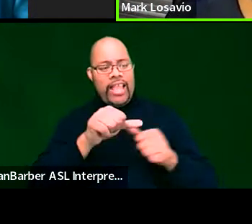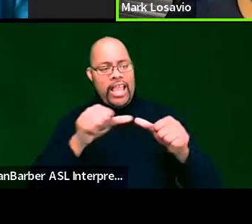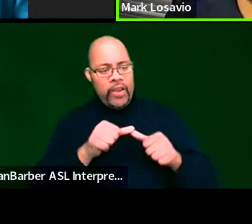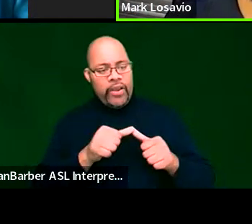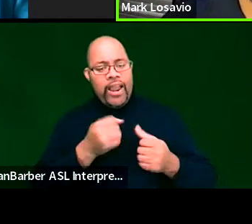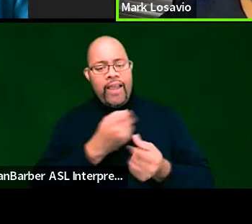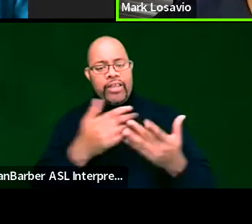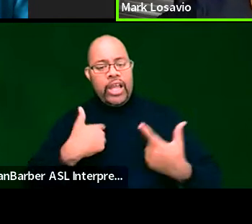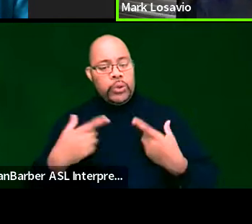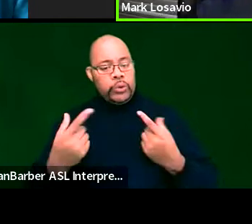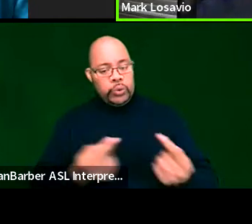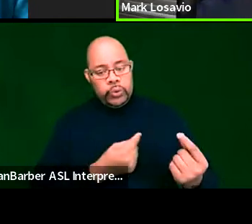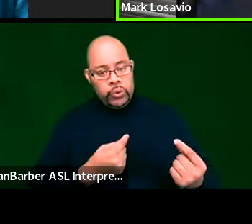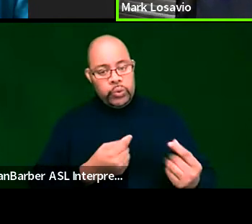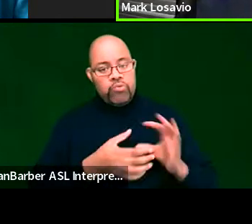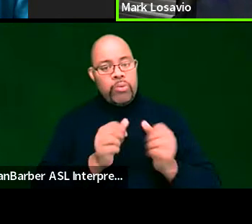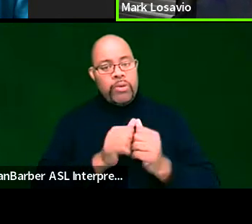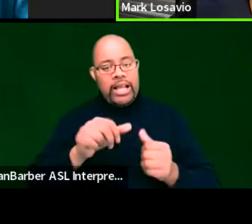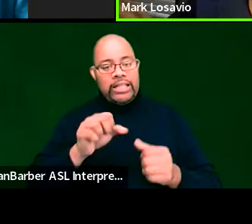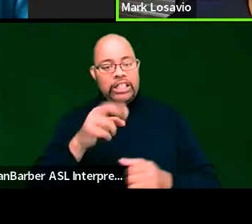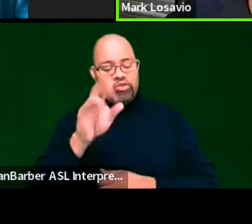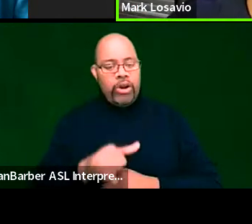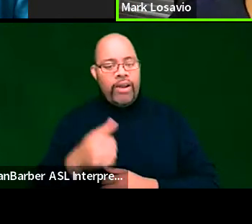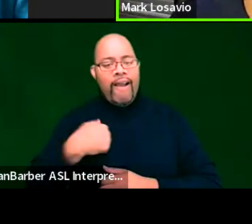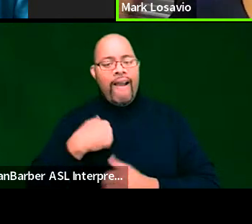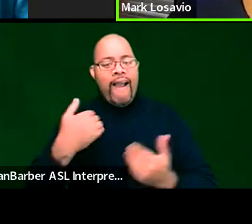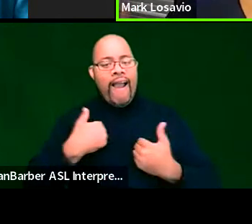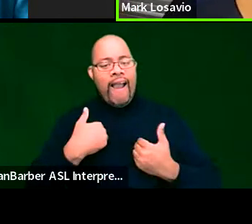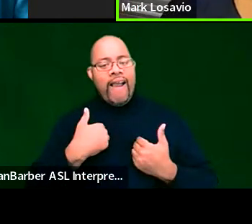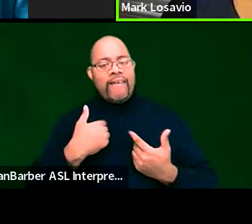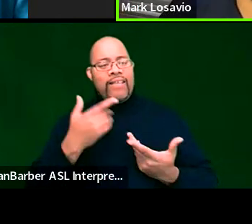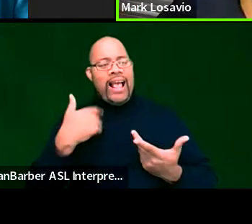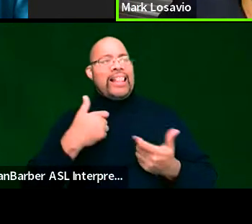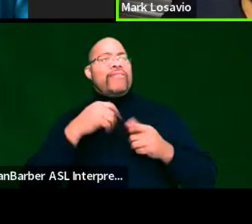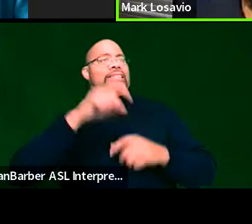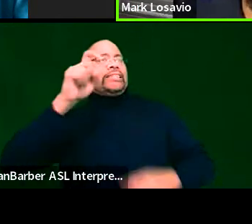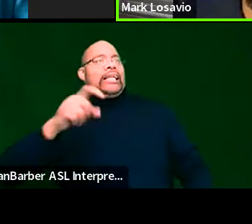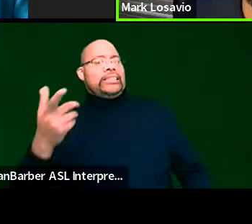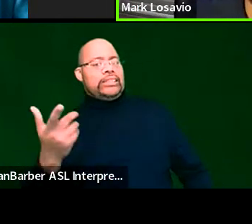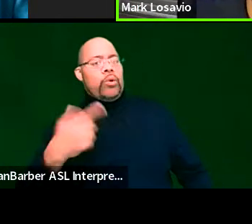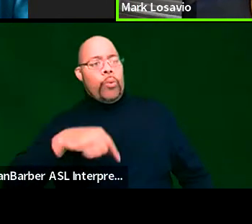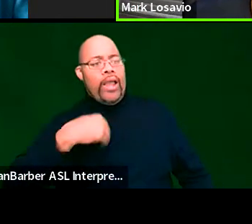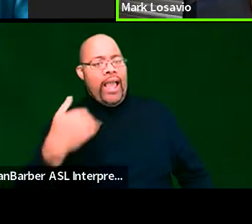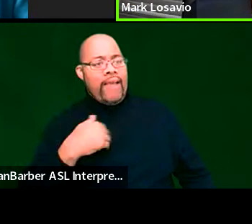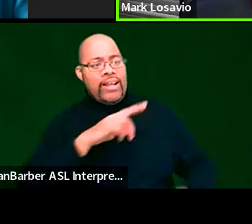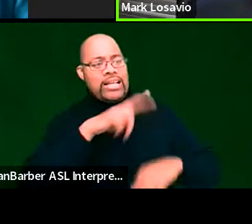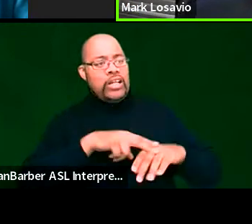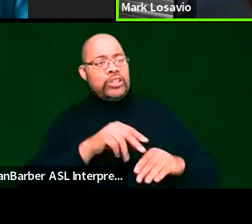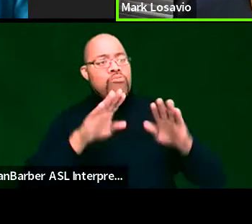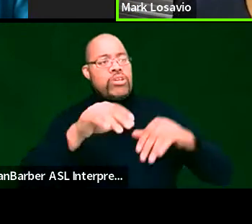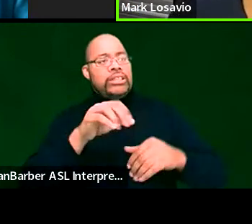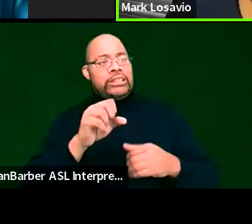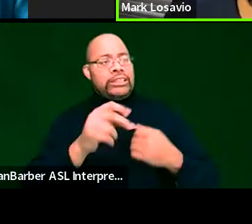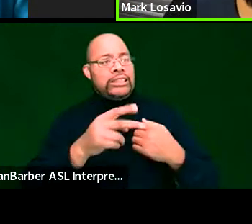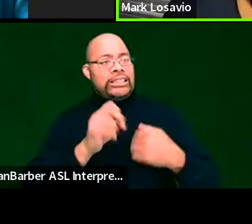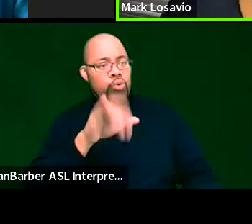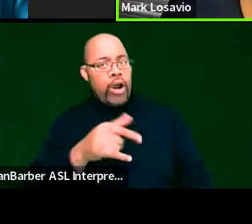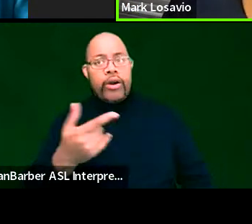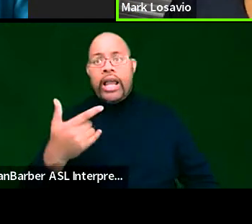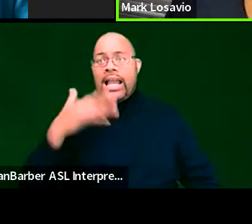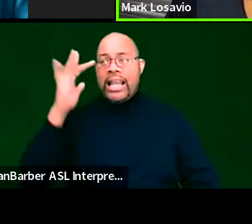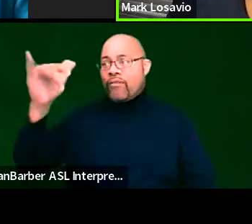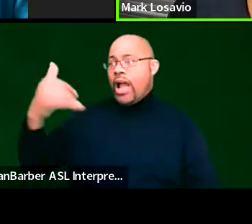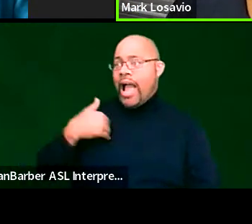and everything I do relates to that sanctuary. I have the school, I live in Texas. We have a National Marine Sanctuary. I live in California. We